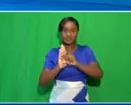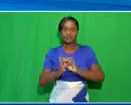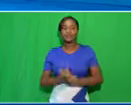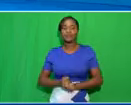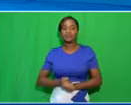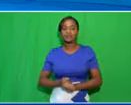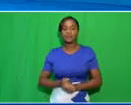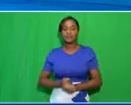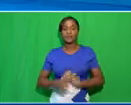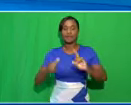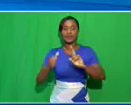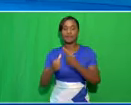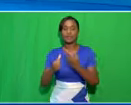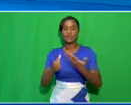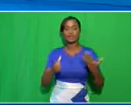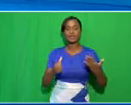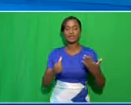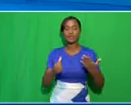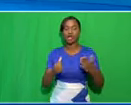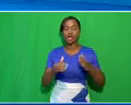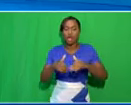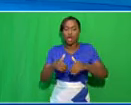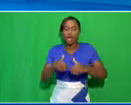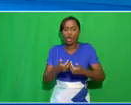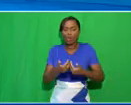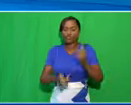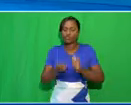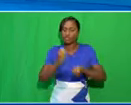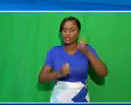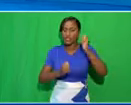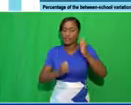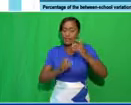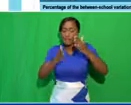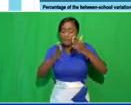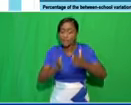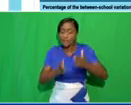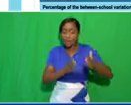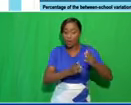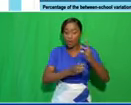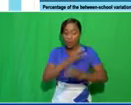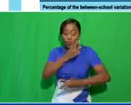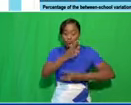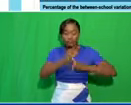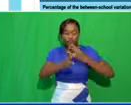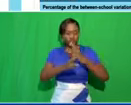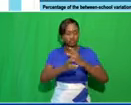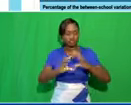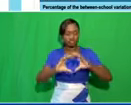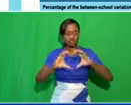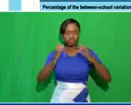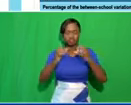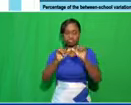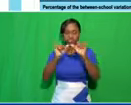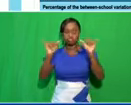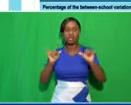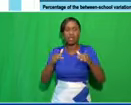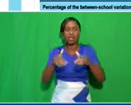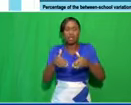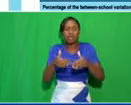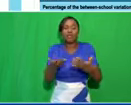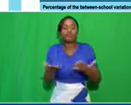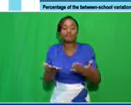And the first thing that we want to consider is how does trend we go compare to world-class systems. Now,